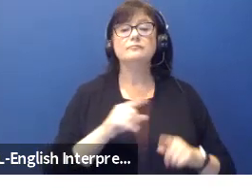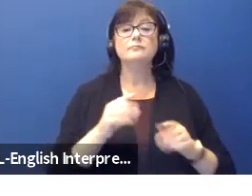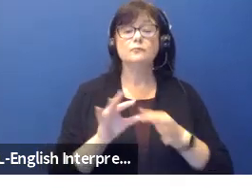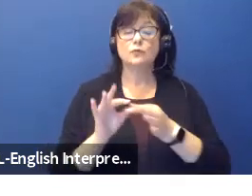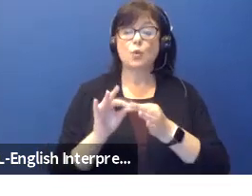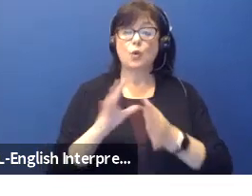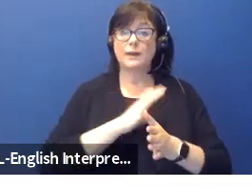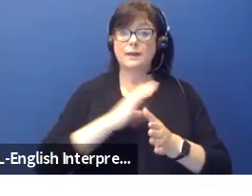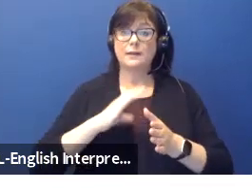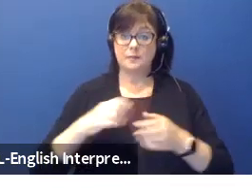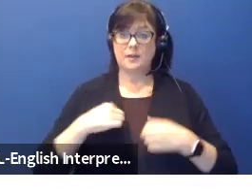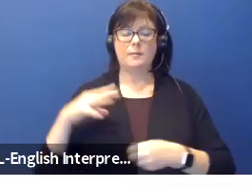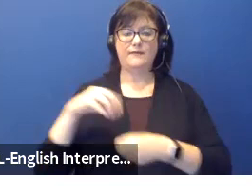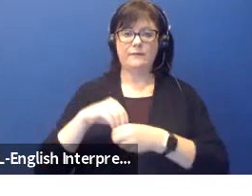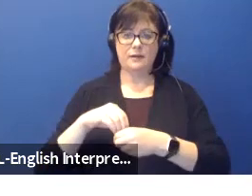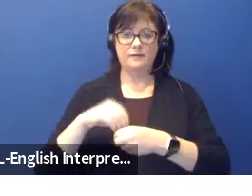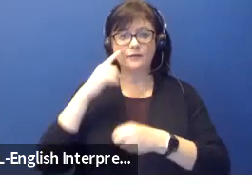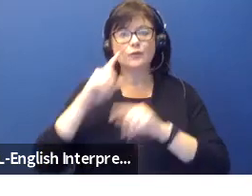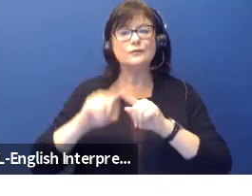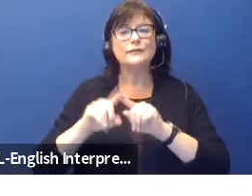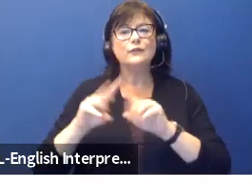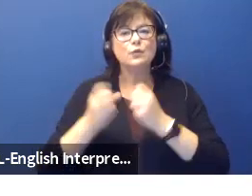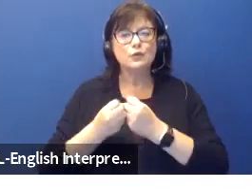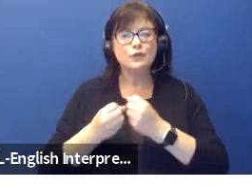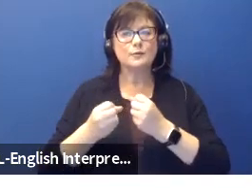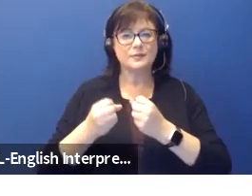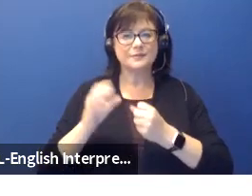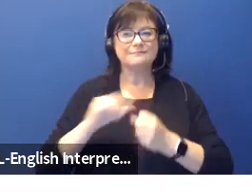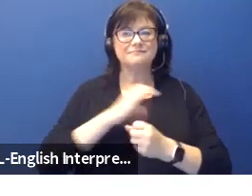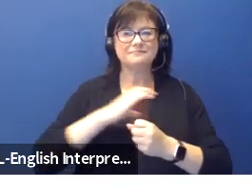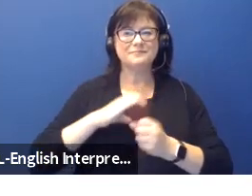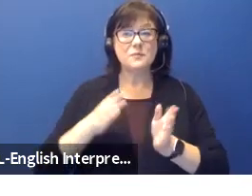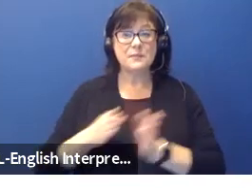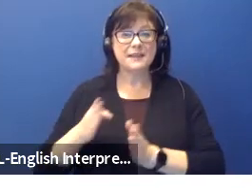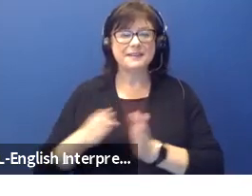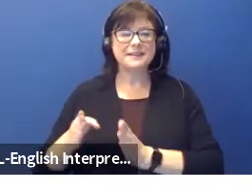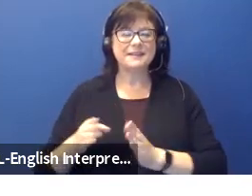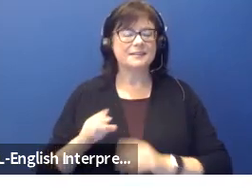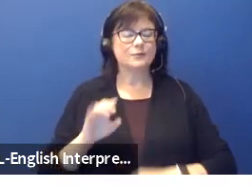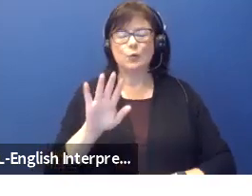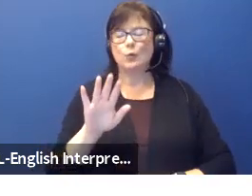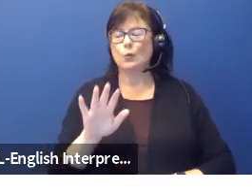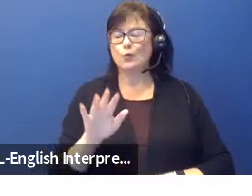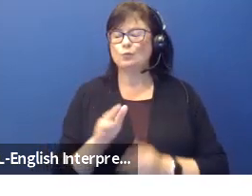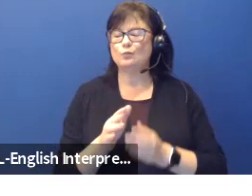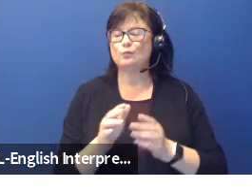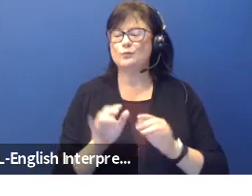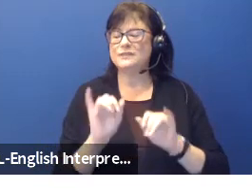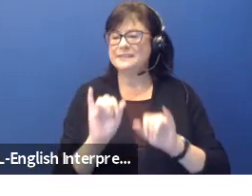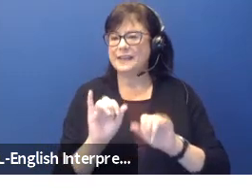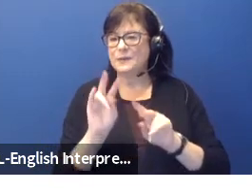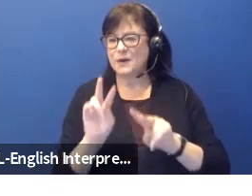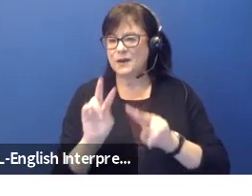PD group. So I will just tell you to stay tuned and you can access some information. As you can see